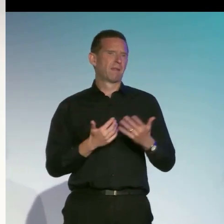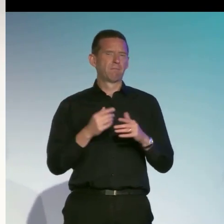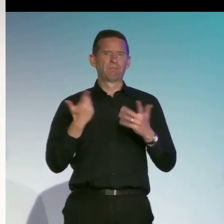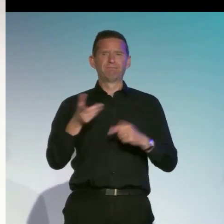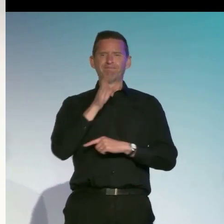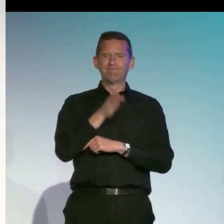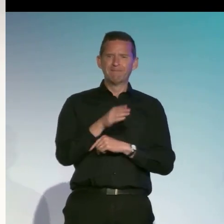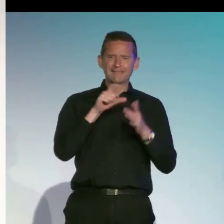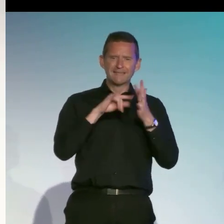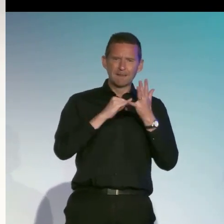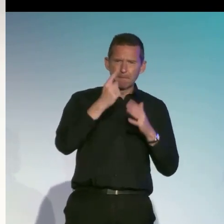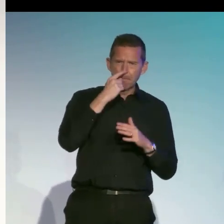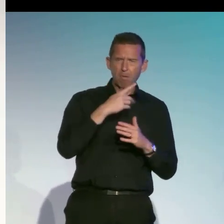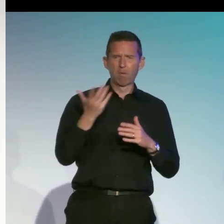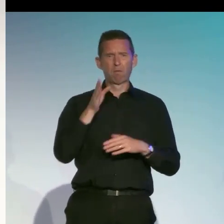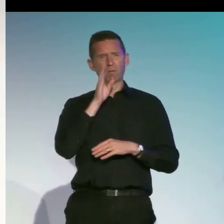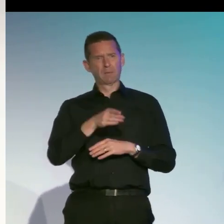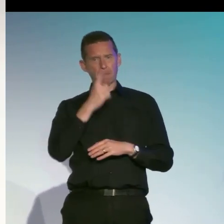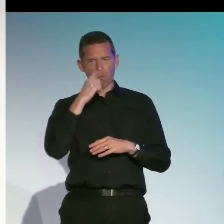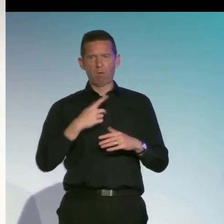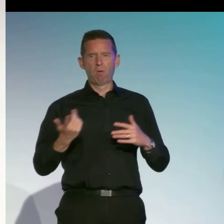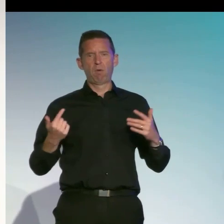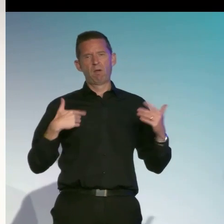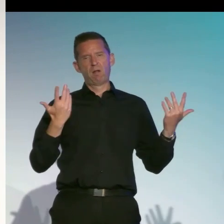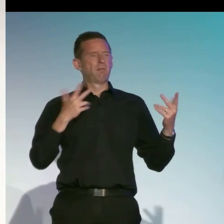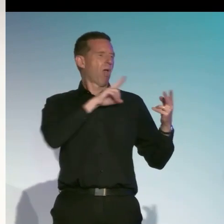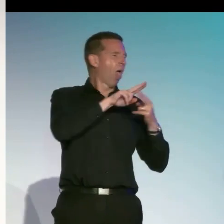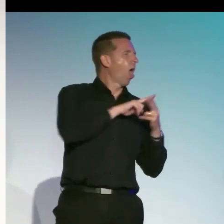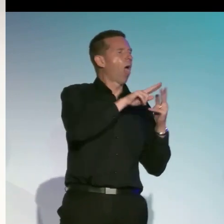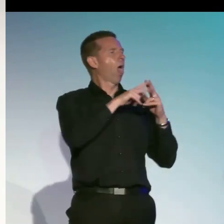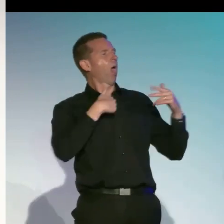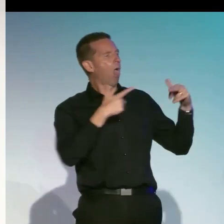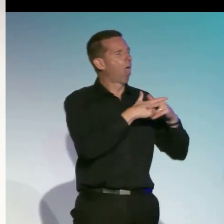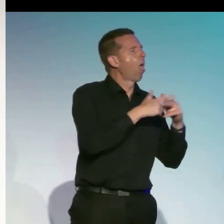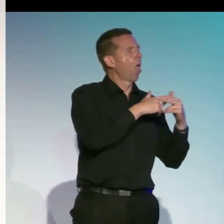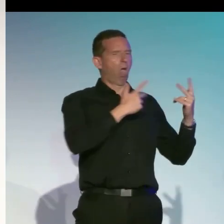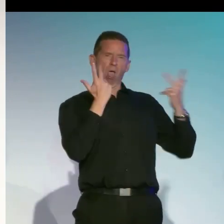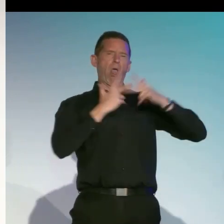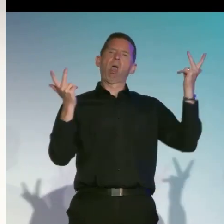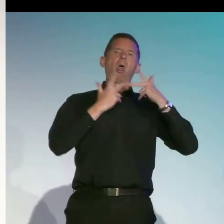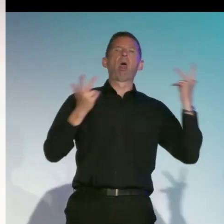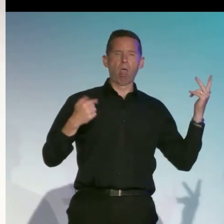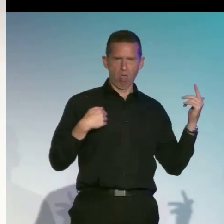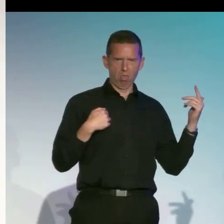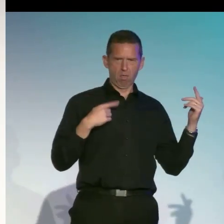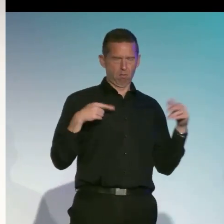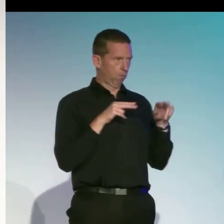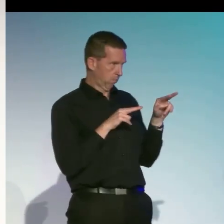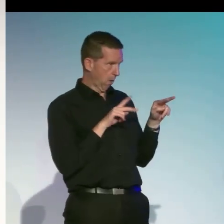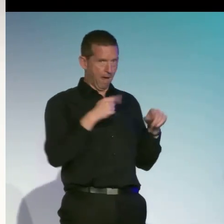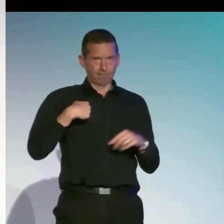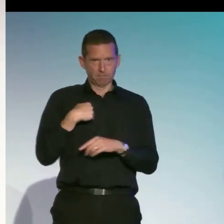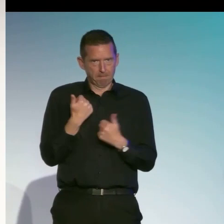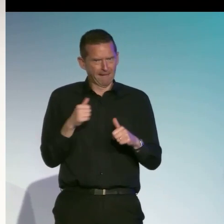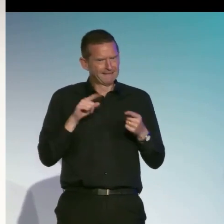cis people, heterosexual people flaunting their lifestyles in our faces constantly, and yet we somehow managed to stay